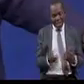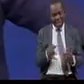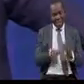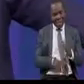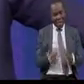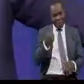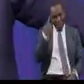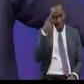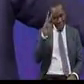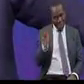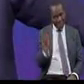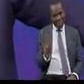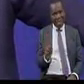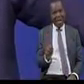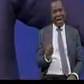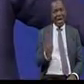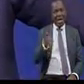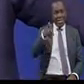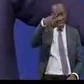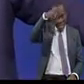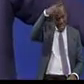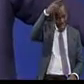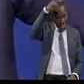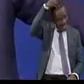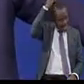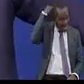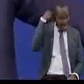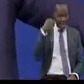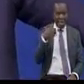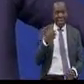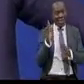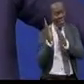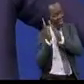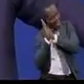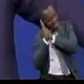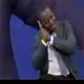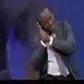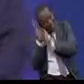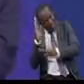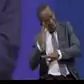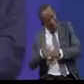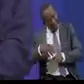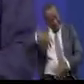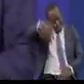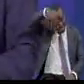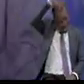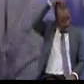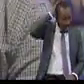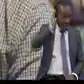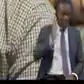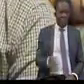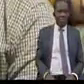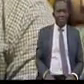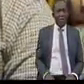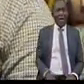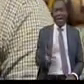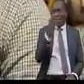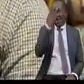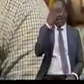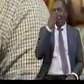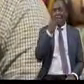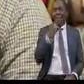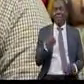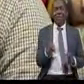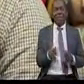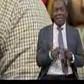any kind of mattress like that to sleep on in his life, and he slept well. And the king came, and the